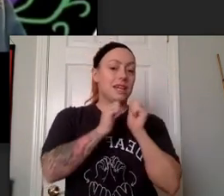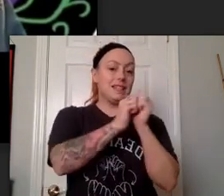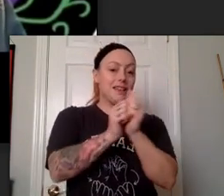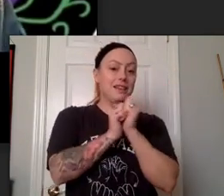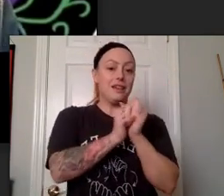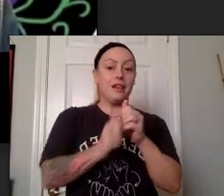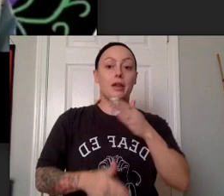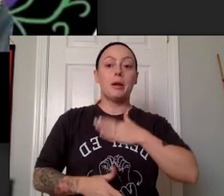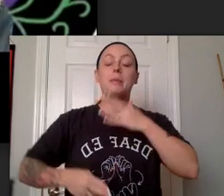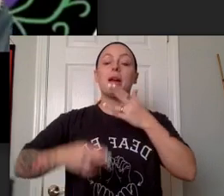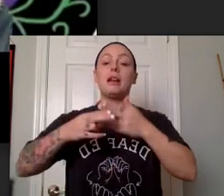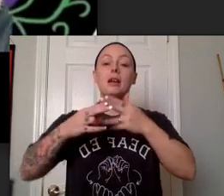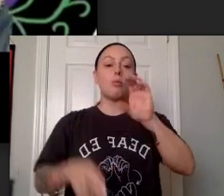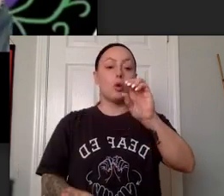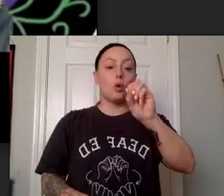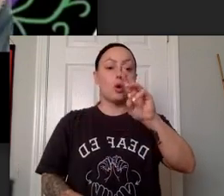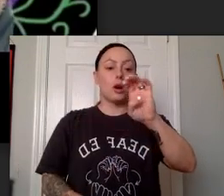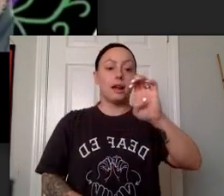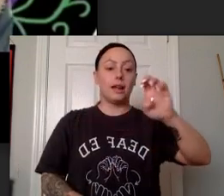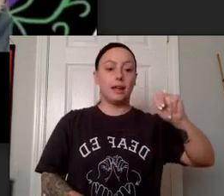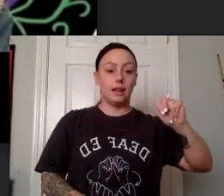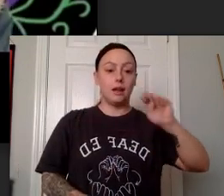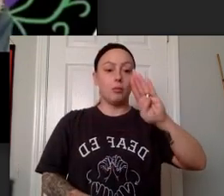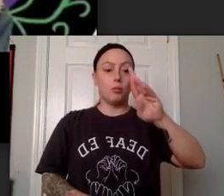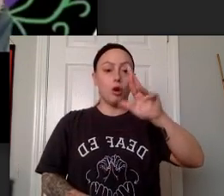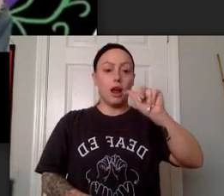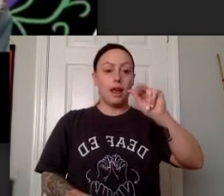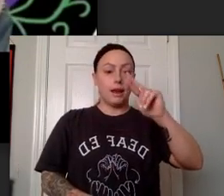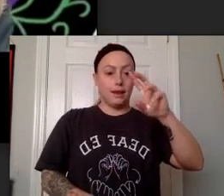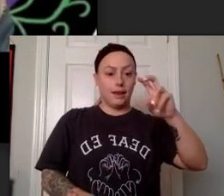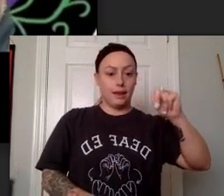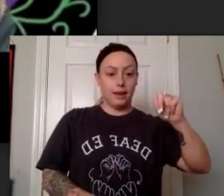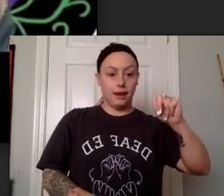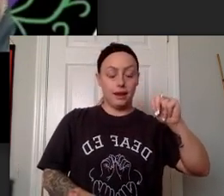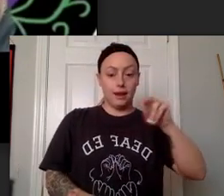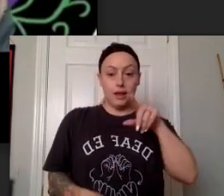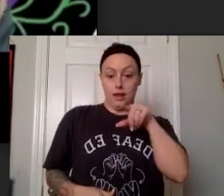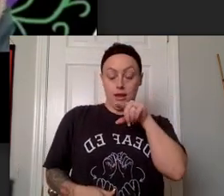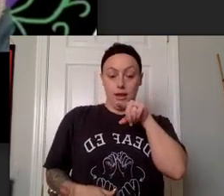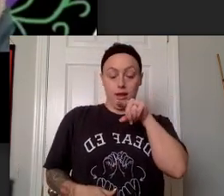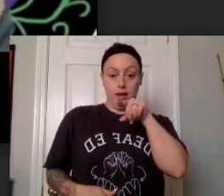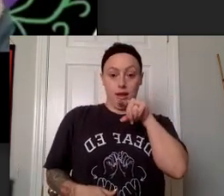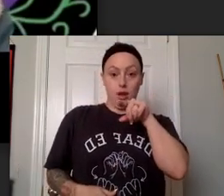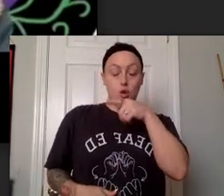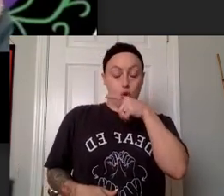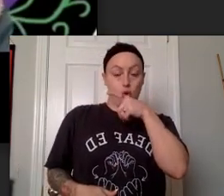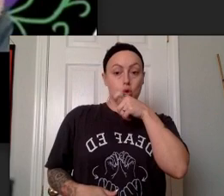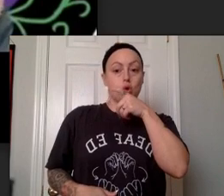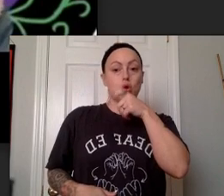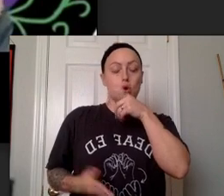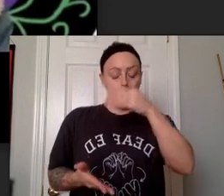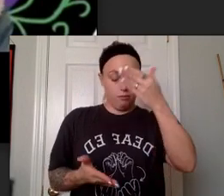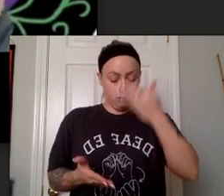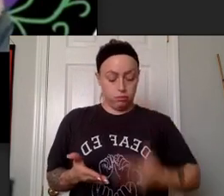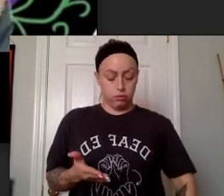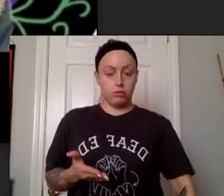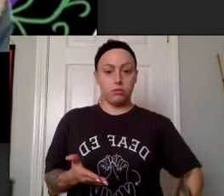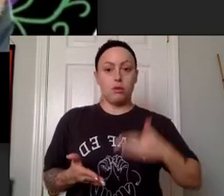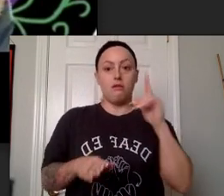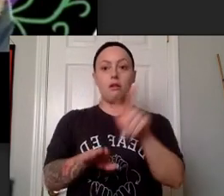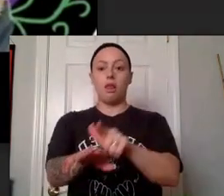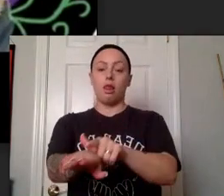Braden, and I am a person in long term recovery. I have the wonderful opportunity of working